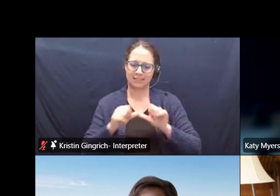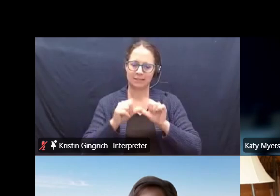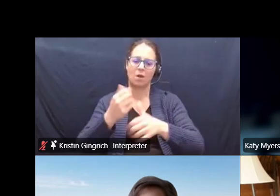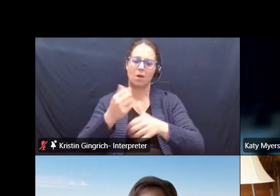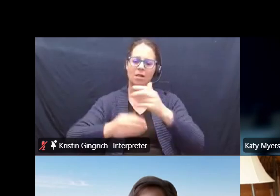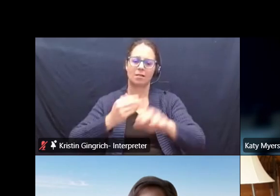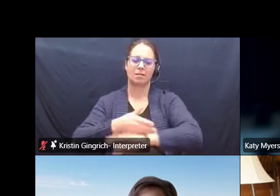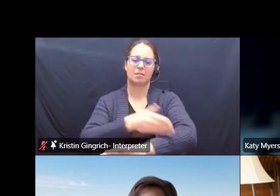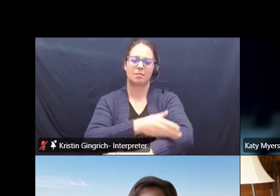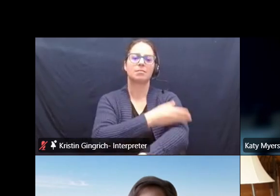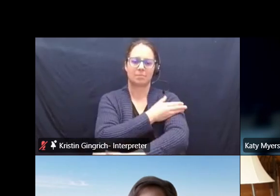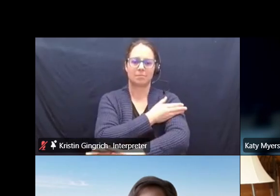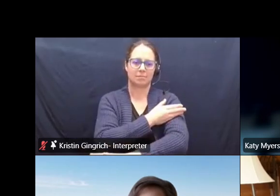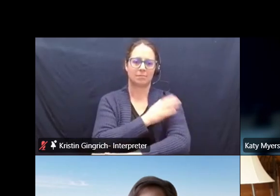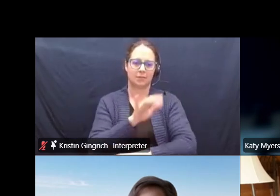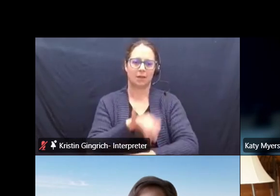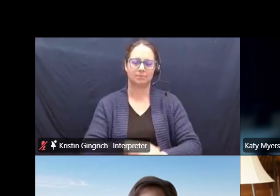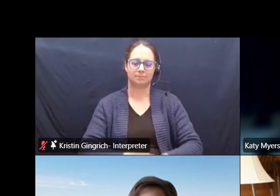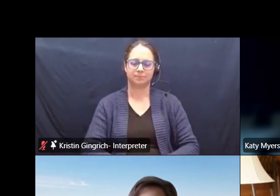this.